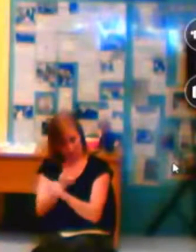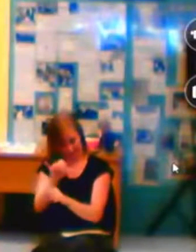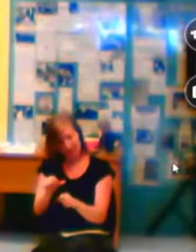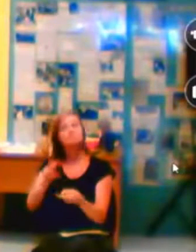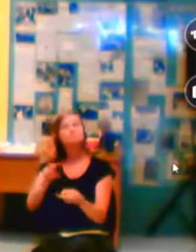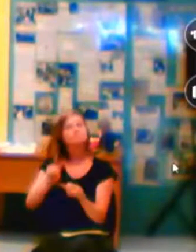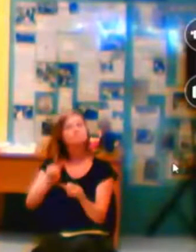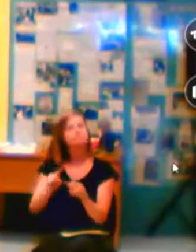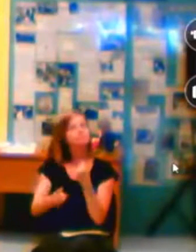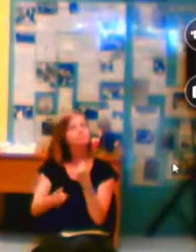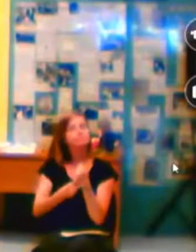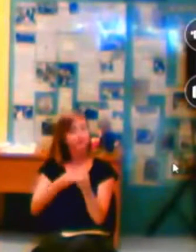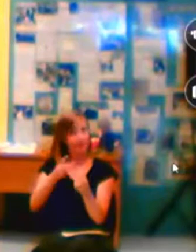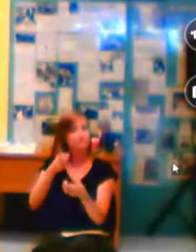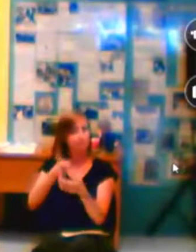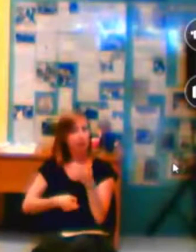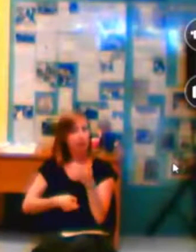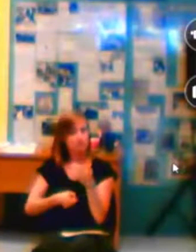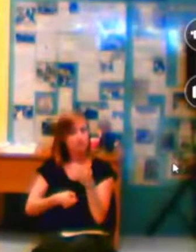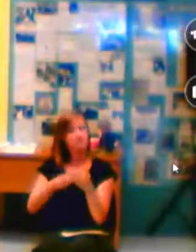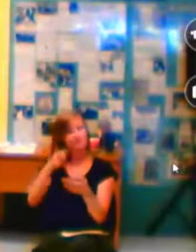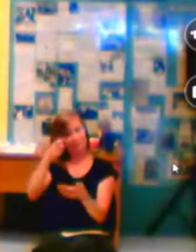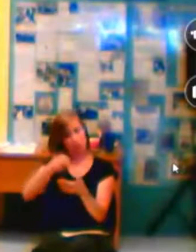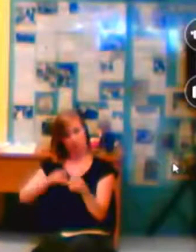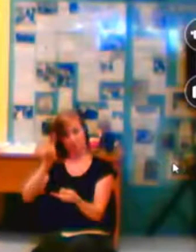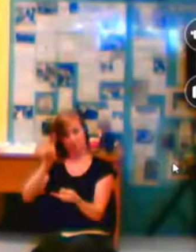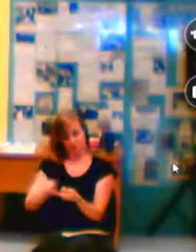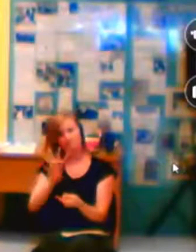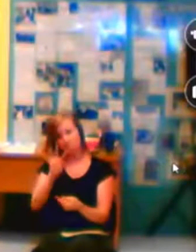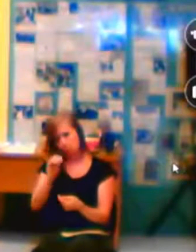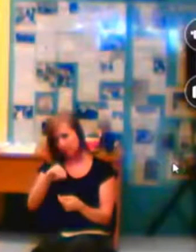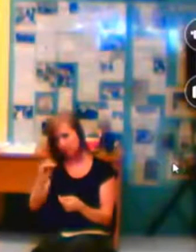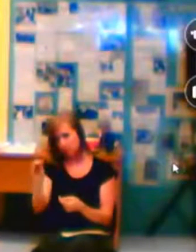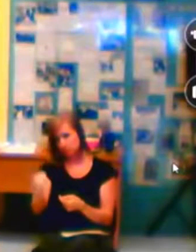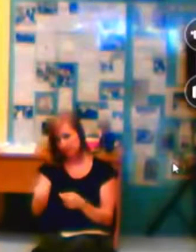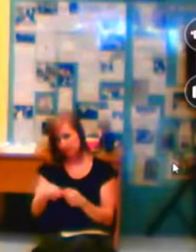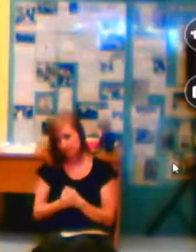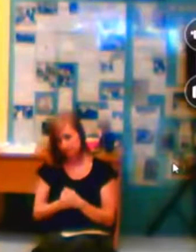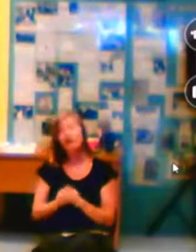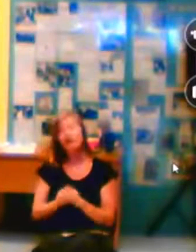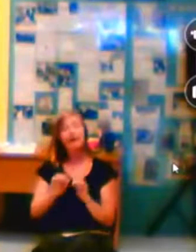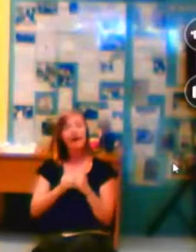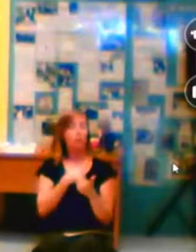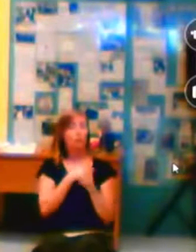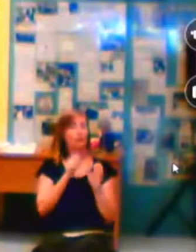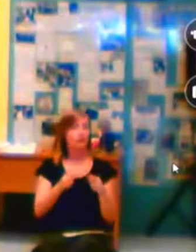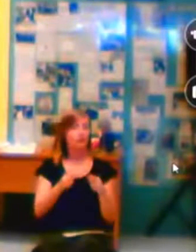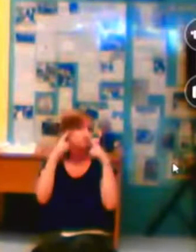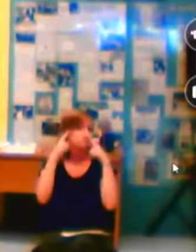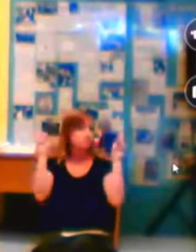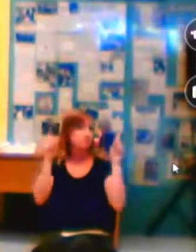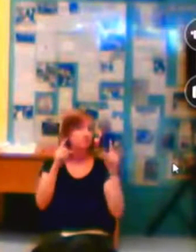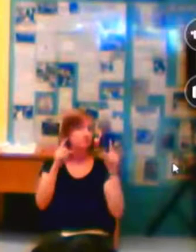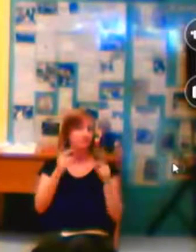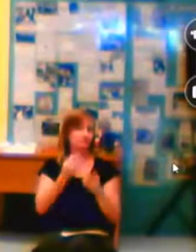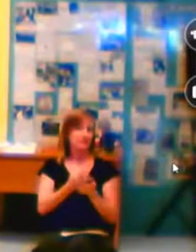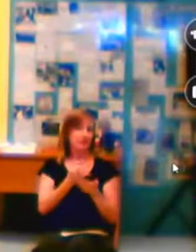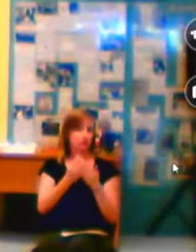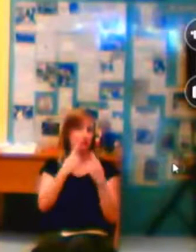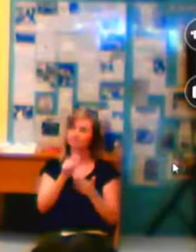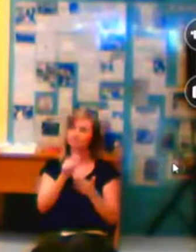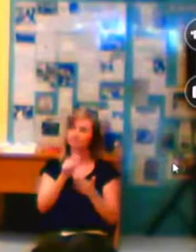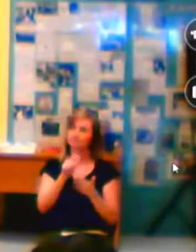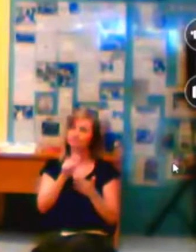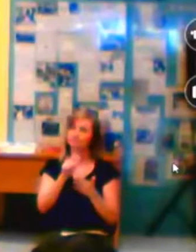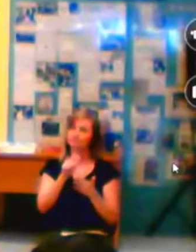in one study, hospital costs were reduced by over 40% using patient-centered medical homes.